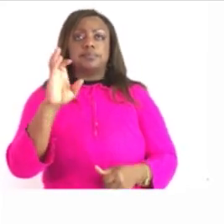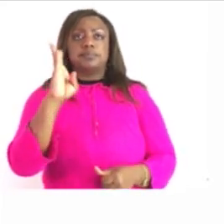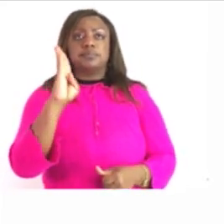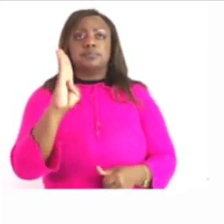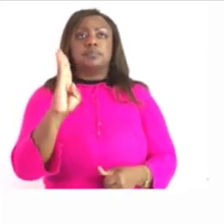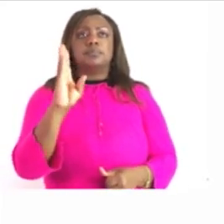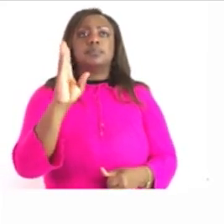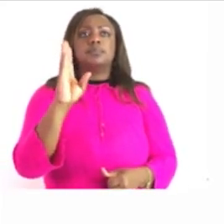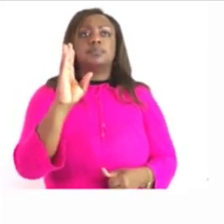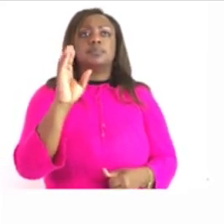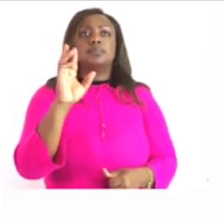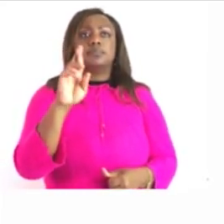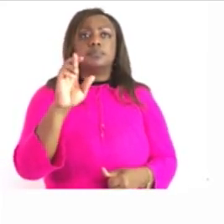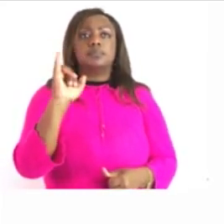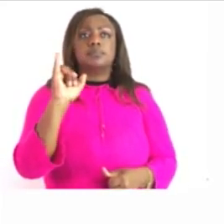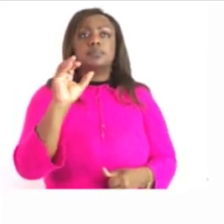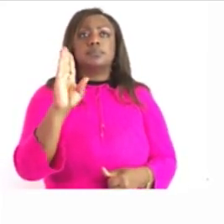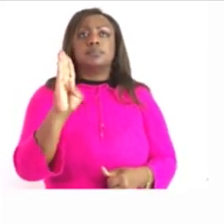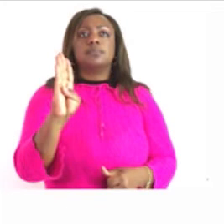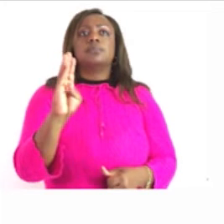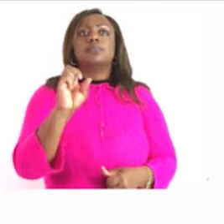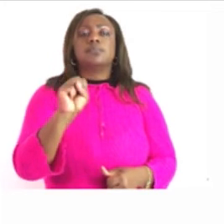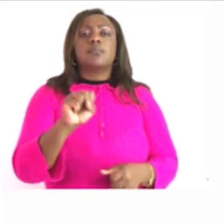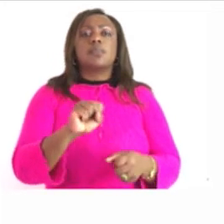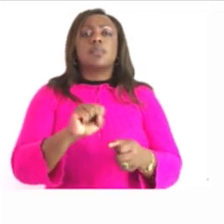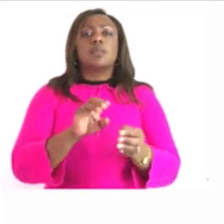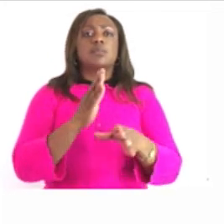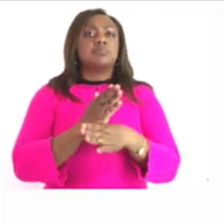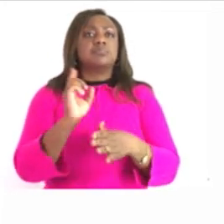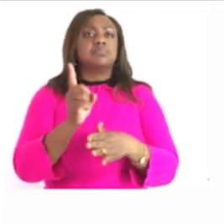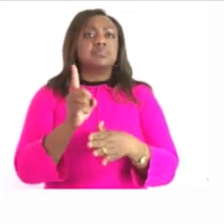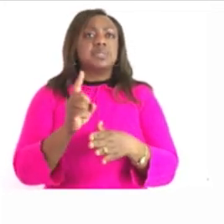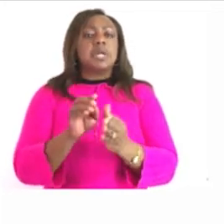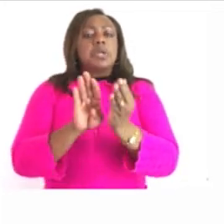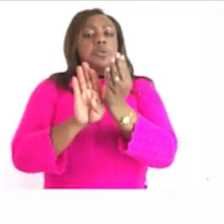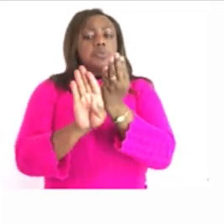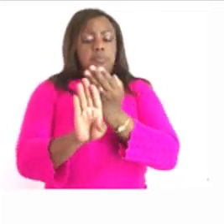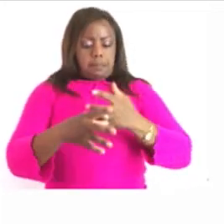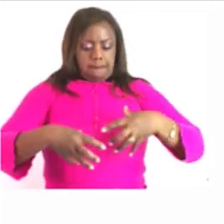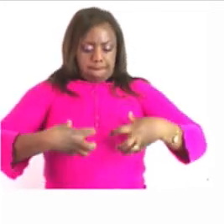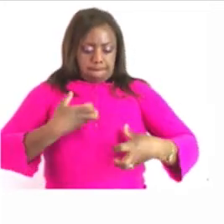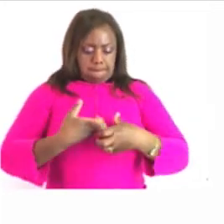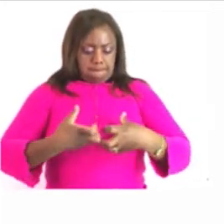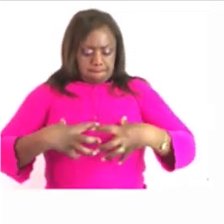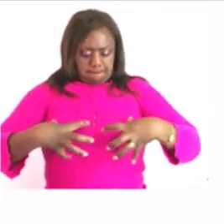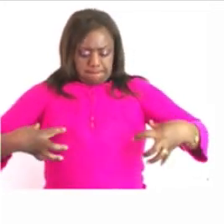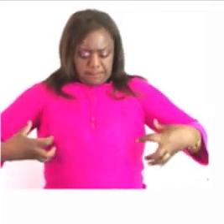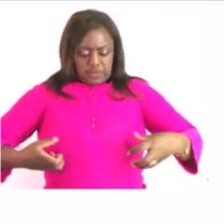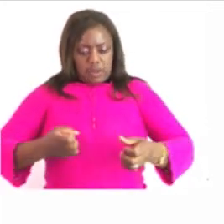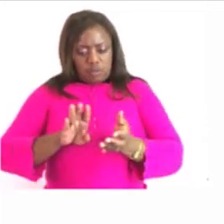ribs are there to protect, for protection, to make sure that whatever hits you on the sides or from the back or from the